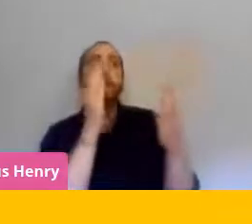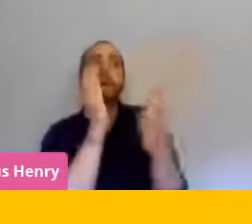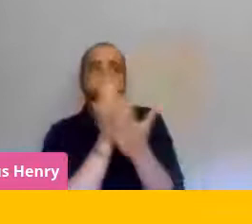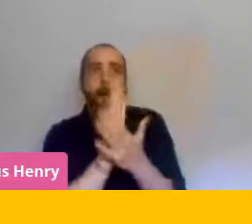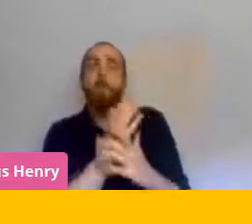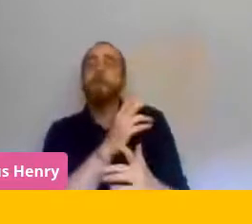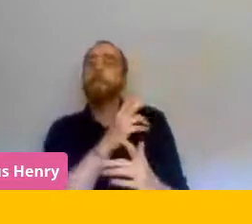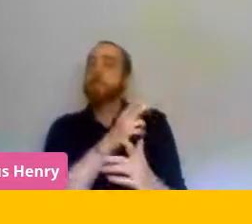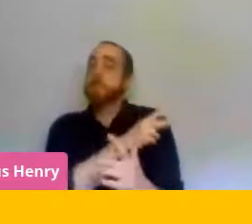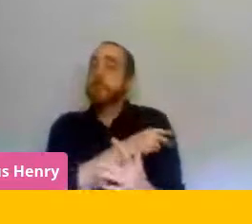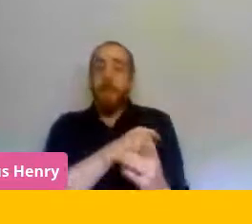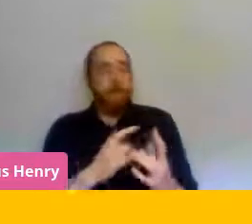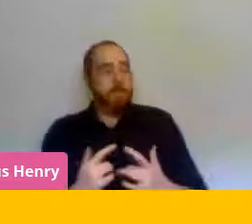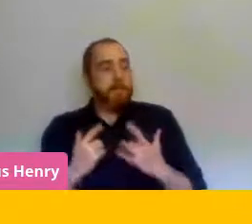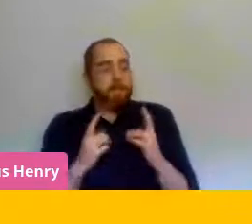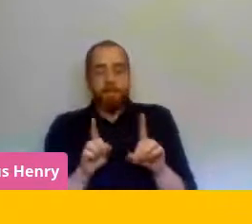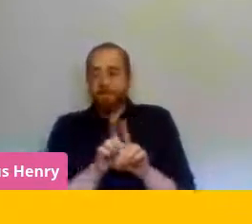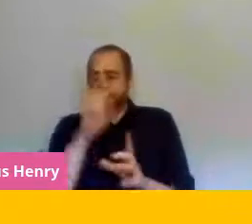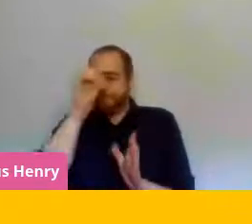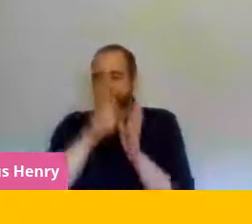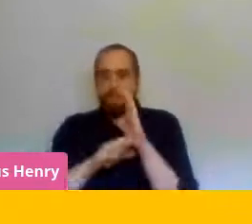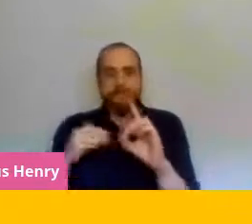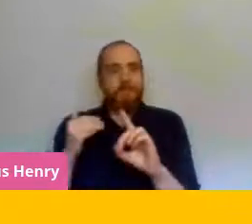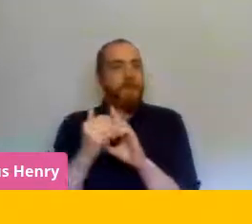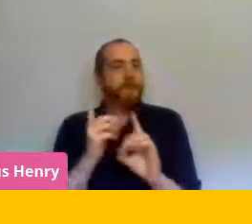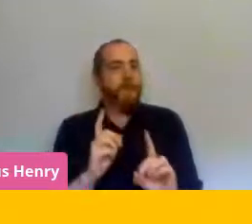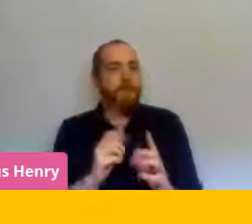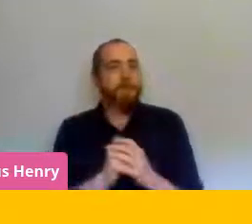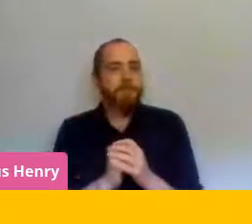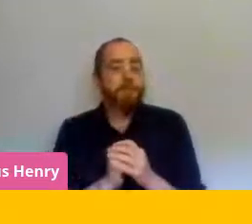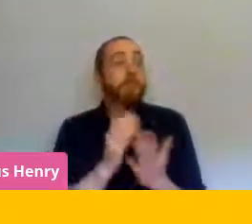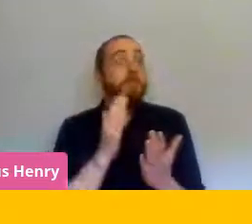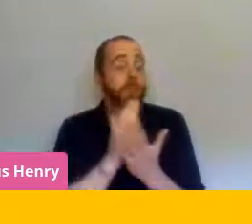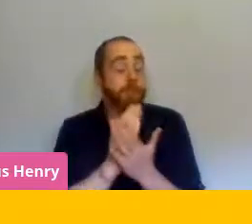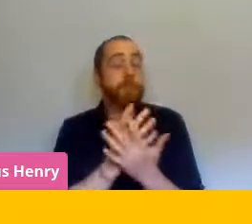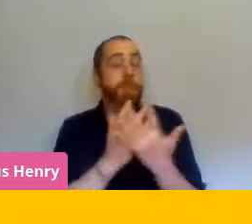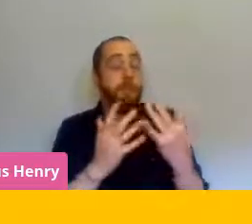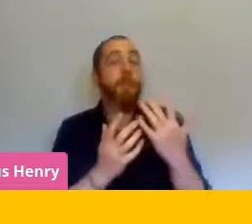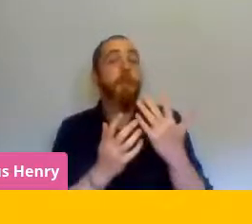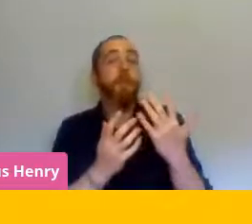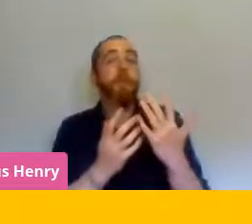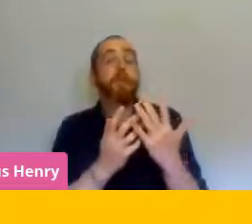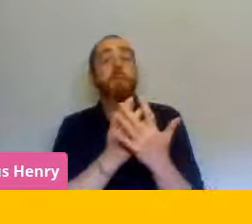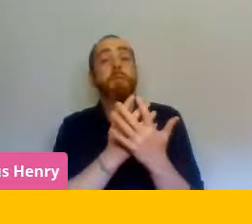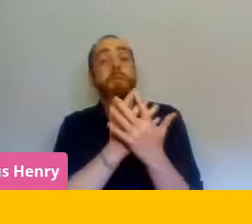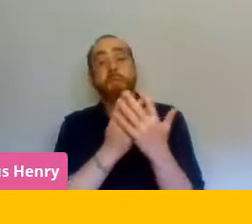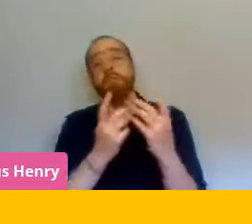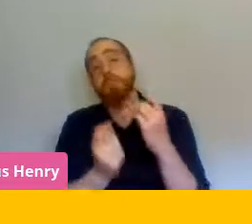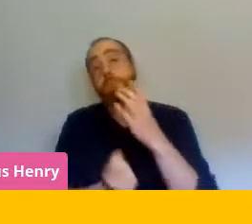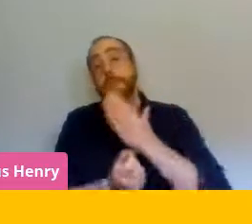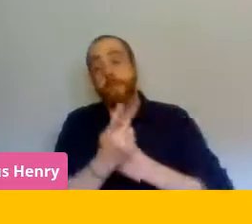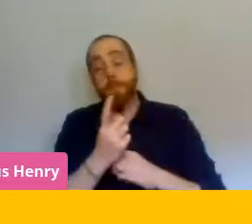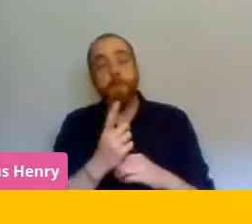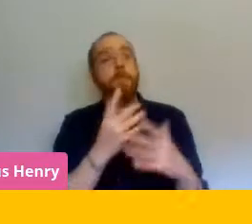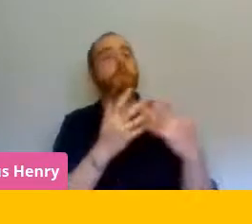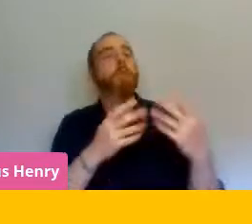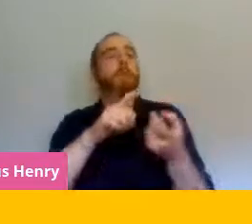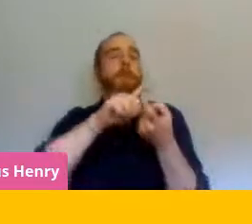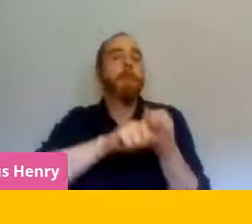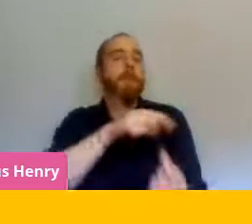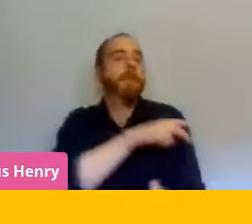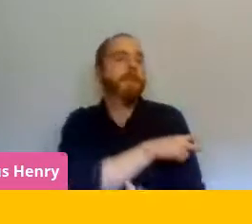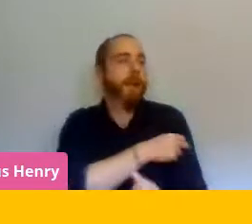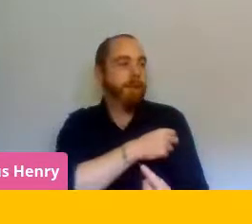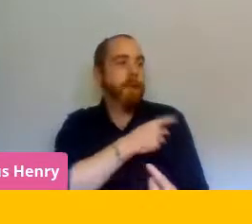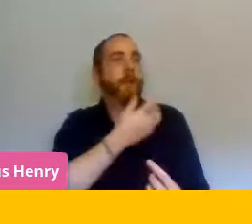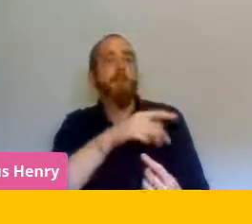reps organising departmental meetings where groups of permanent staff have written to senior management saying, we're